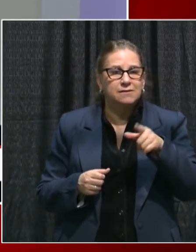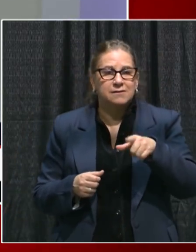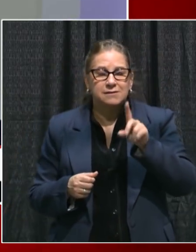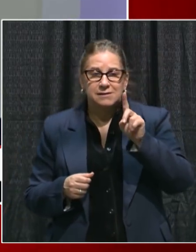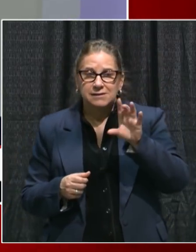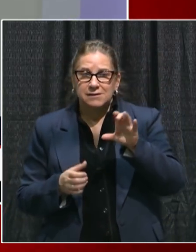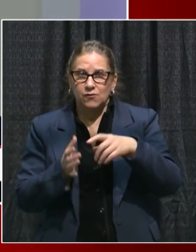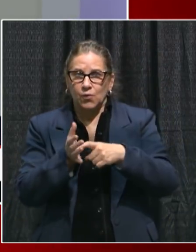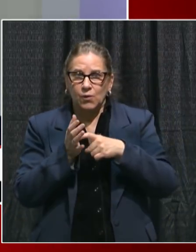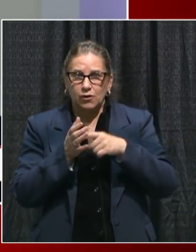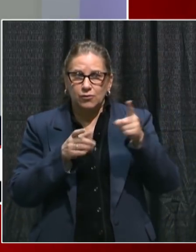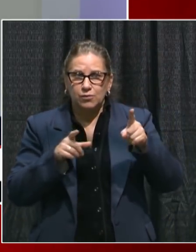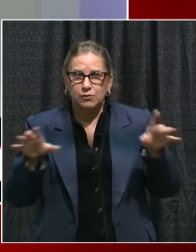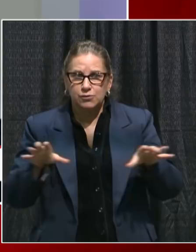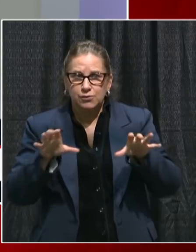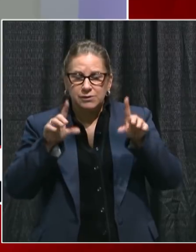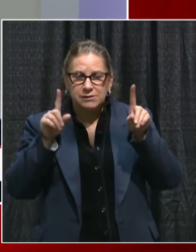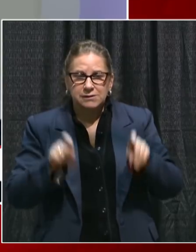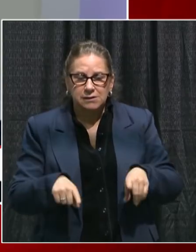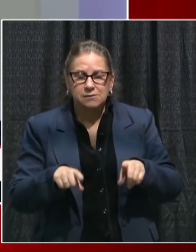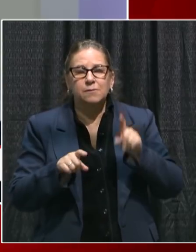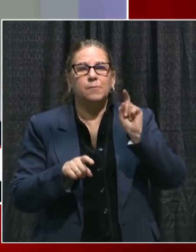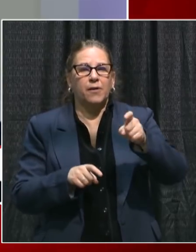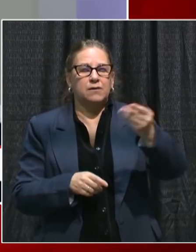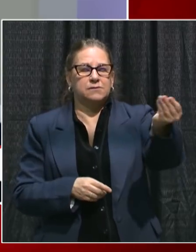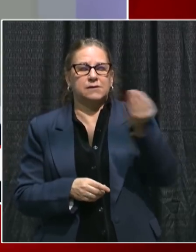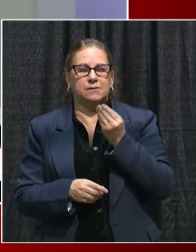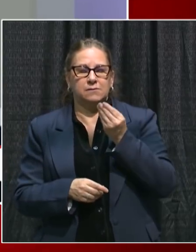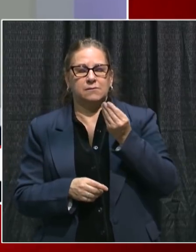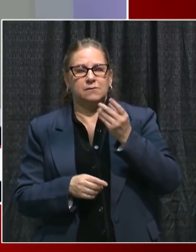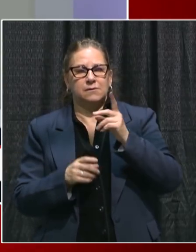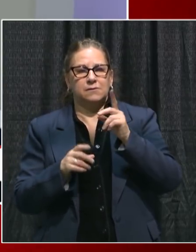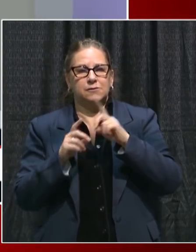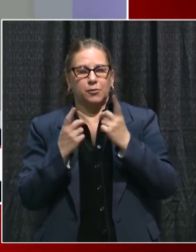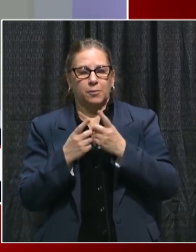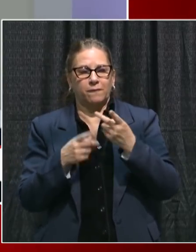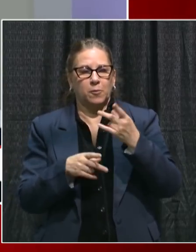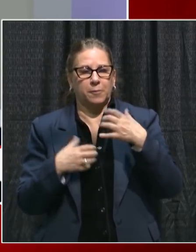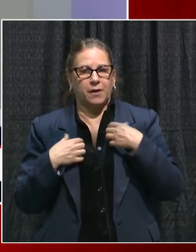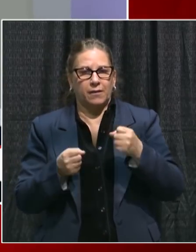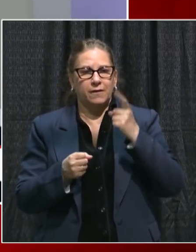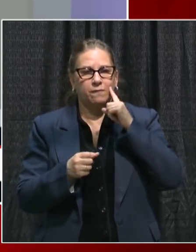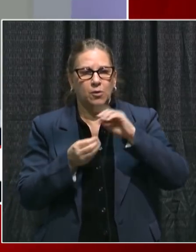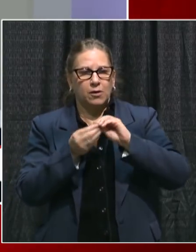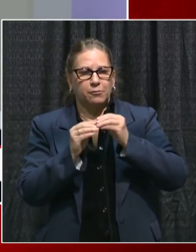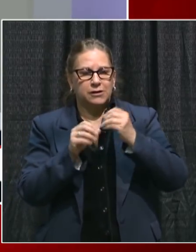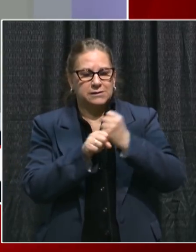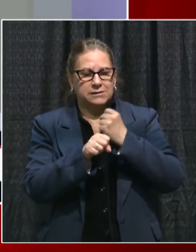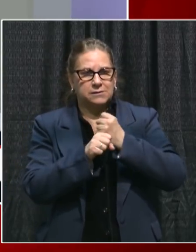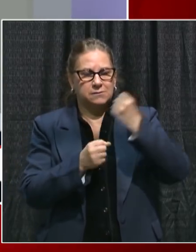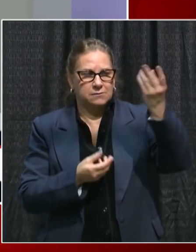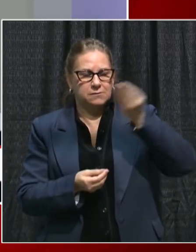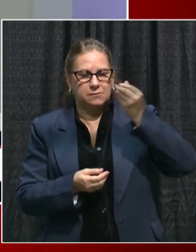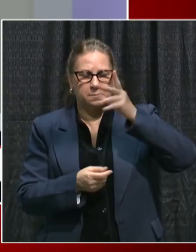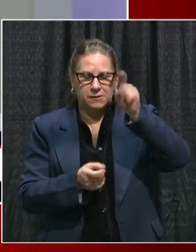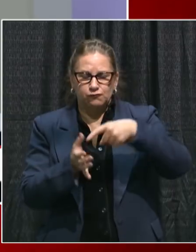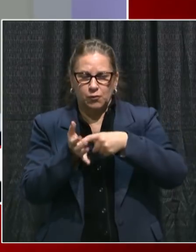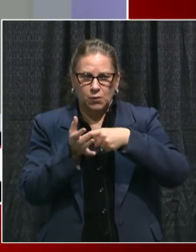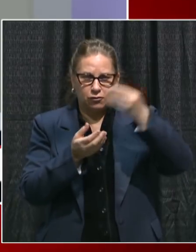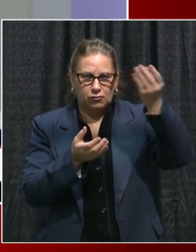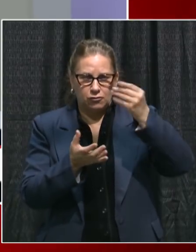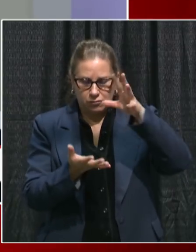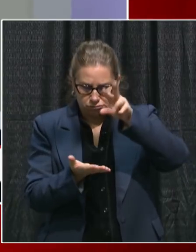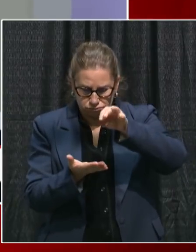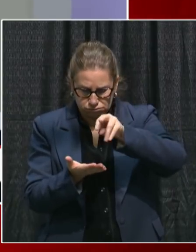DC Health. So if everybody is doing that, then that is the cumulative number of all the tests and individuals tested for